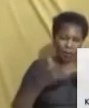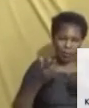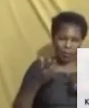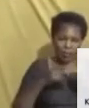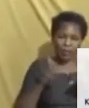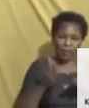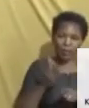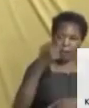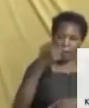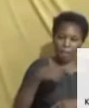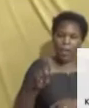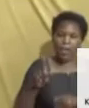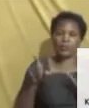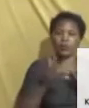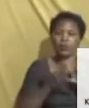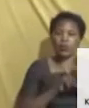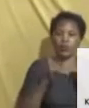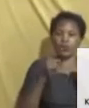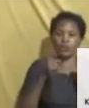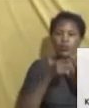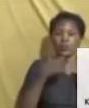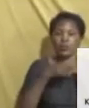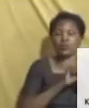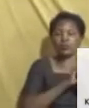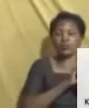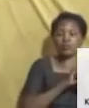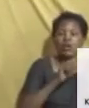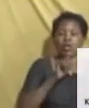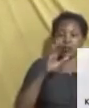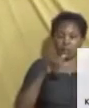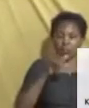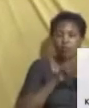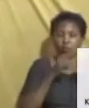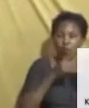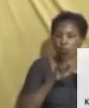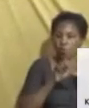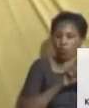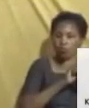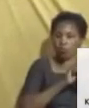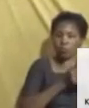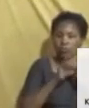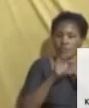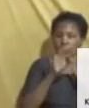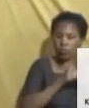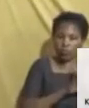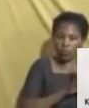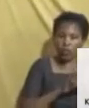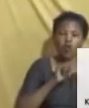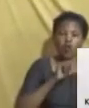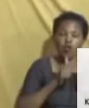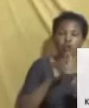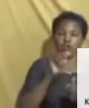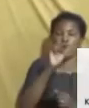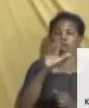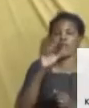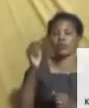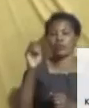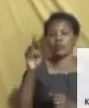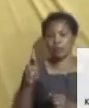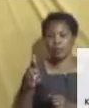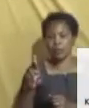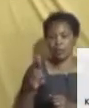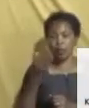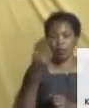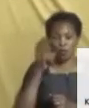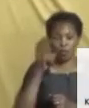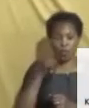pass amendments to this Constitution. Pass amendments to this Constitution, not alter. And for this